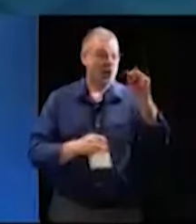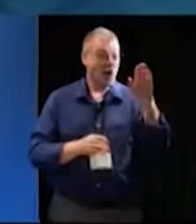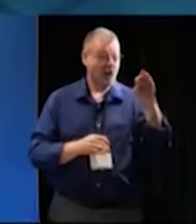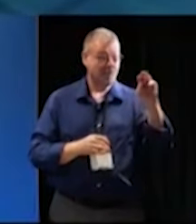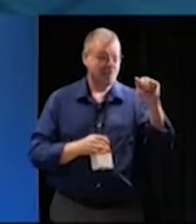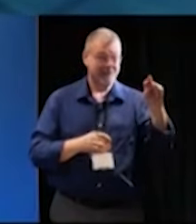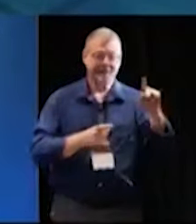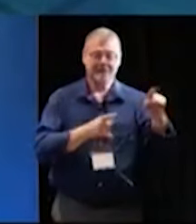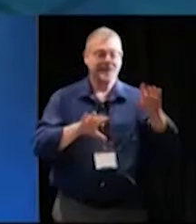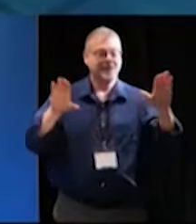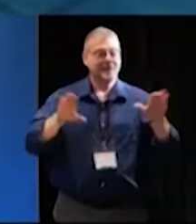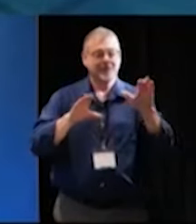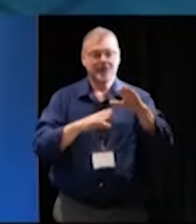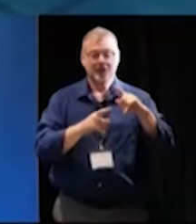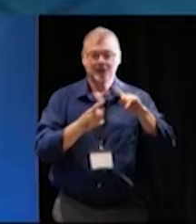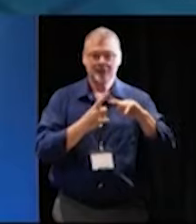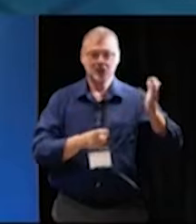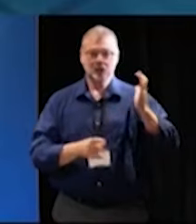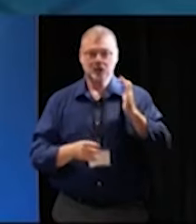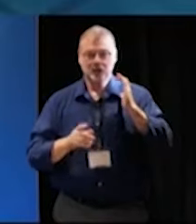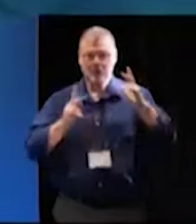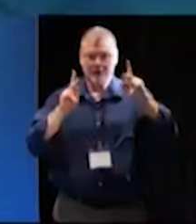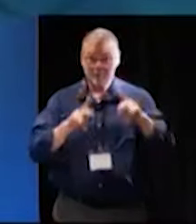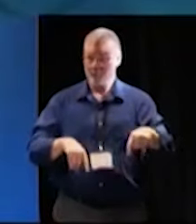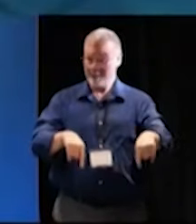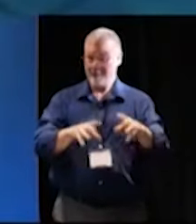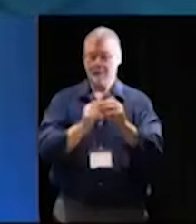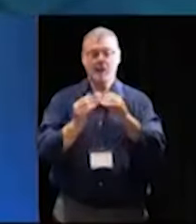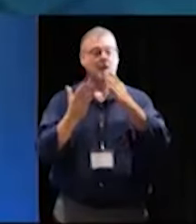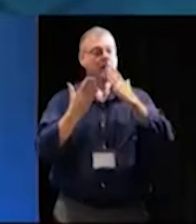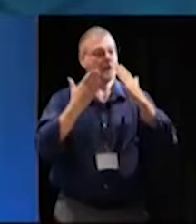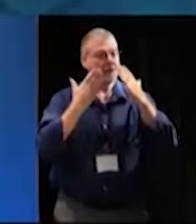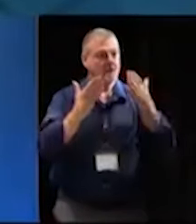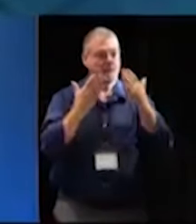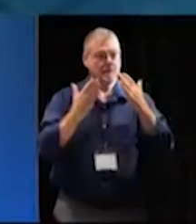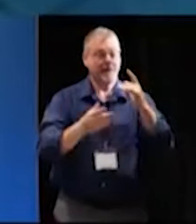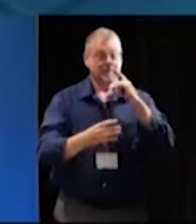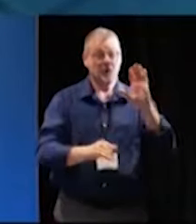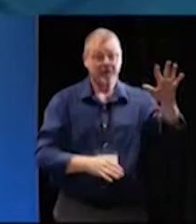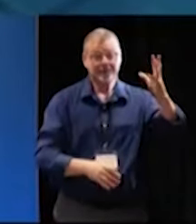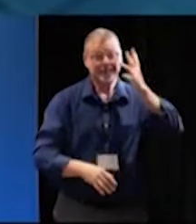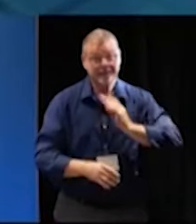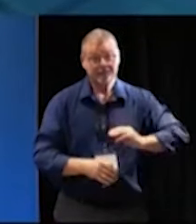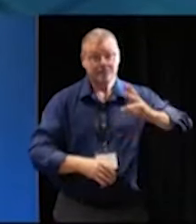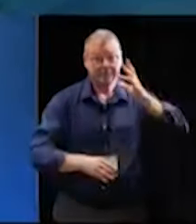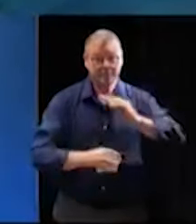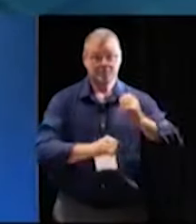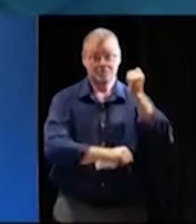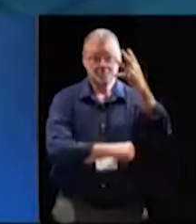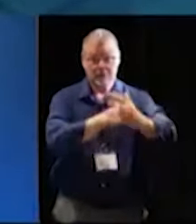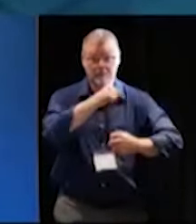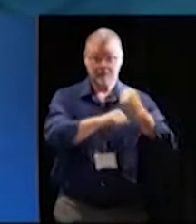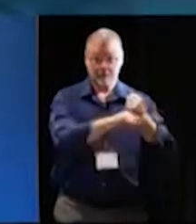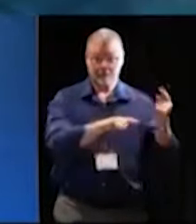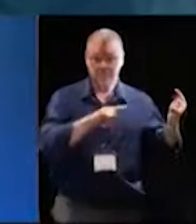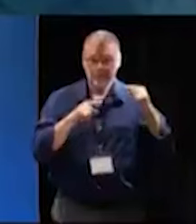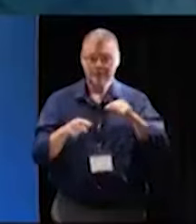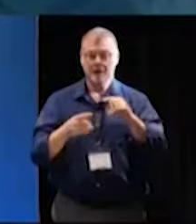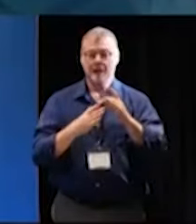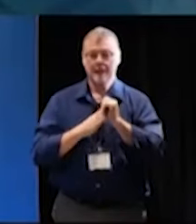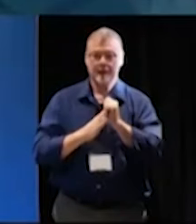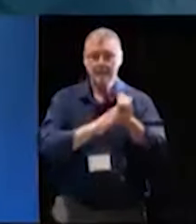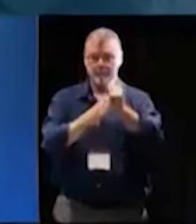job as the chair of NYSERDA and chair of this summit. I thank him for bringing his decades of experience and passion to the forefront and helping guide